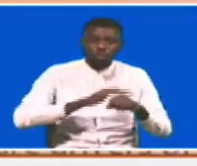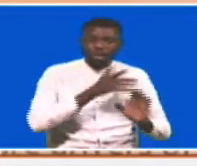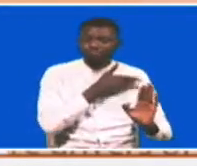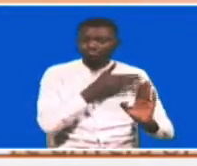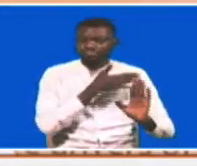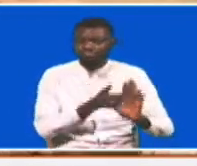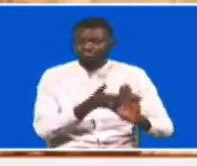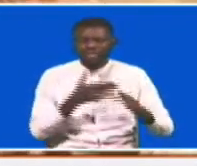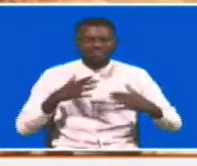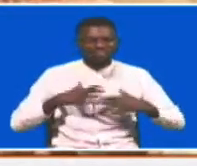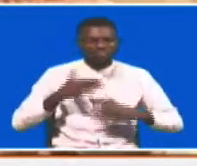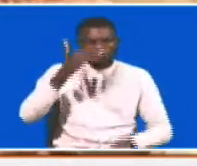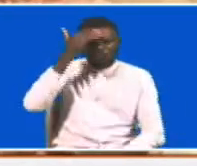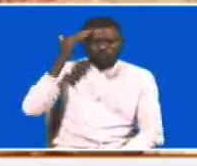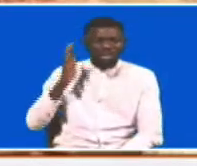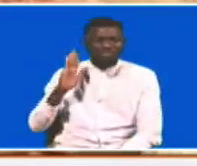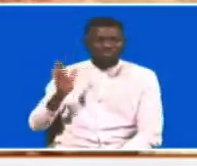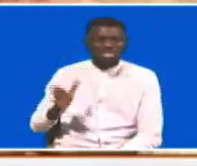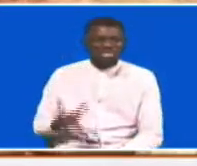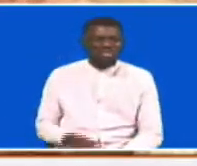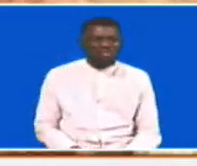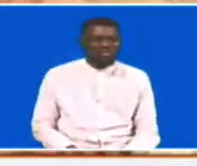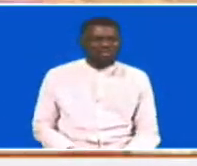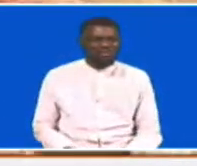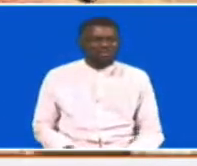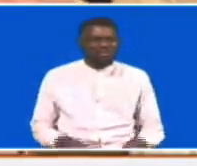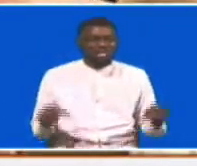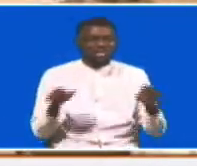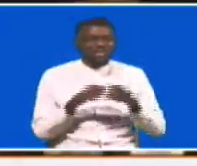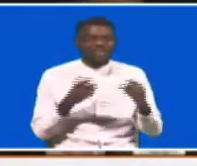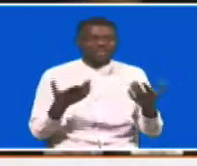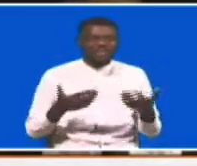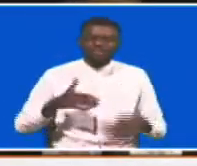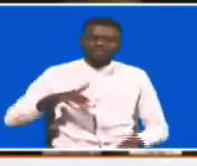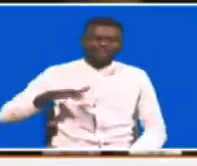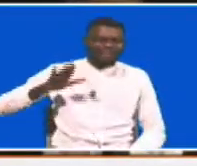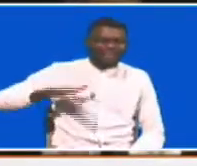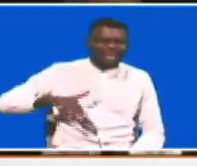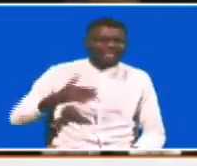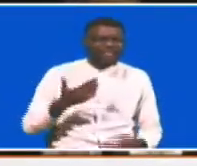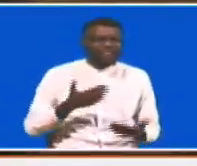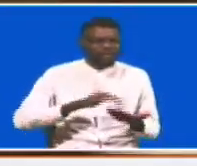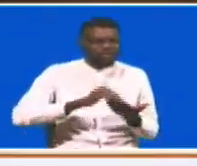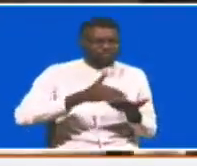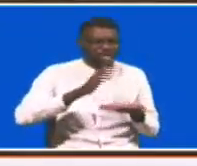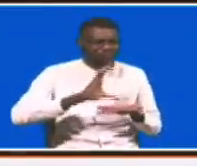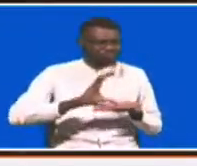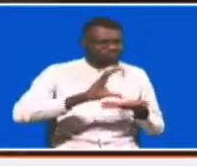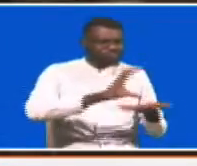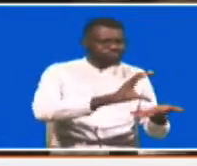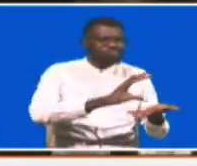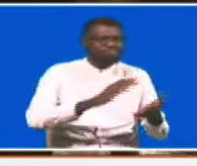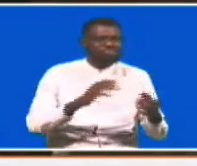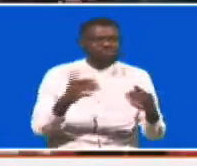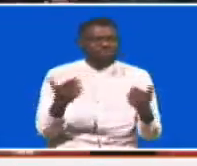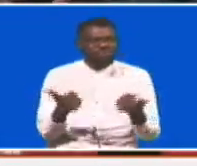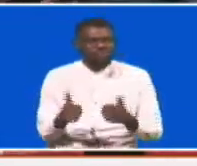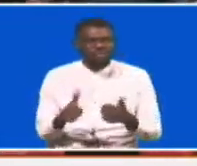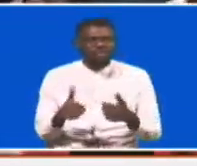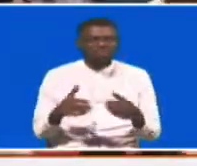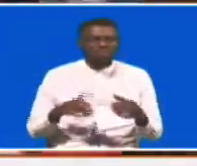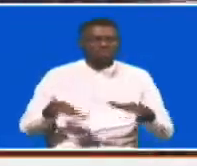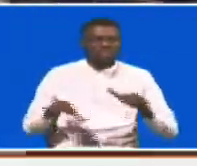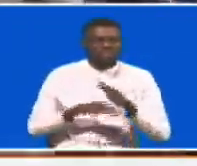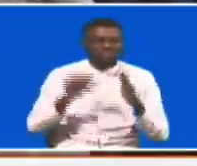will go down the drain. The burning issue of delays in the disbursements of county funds also emerged. The